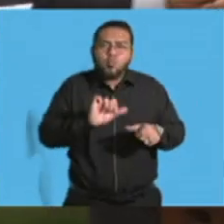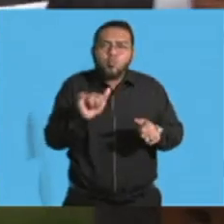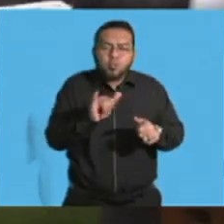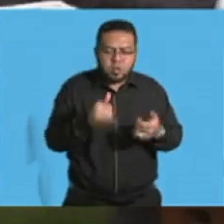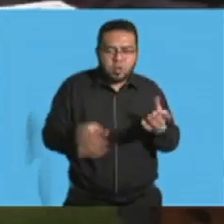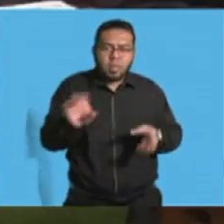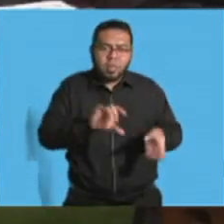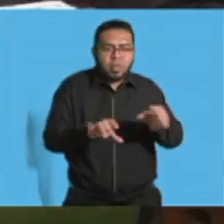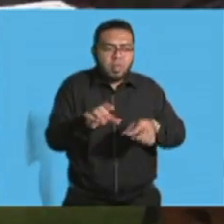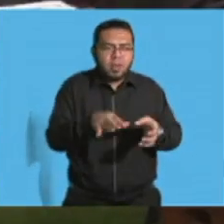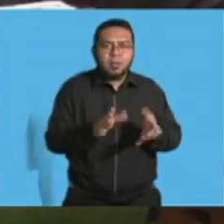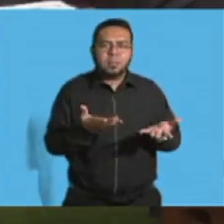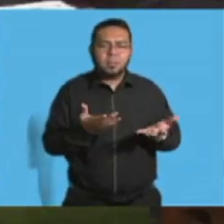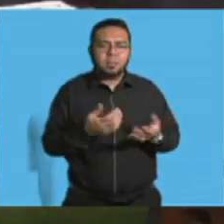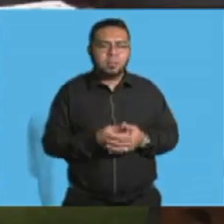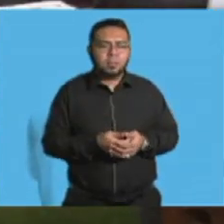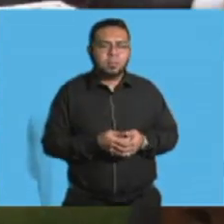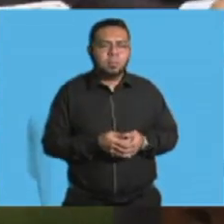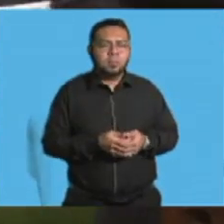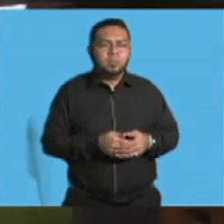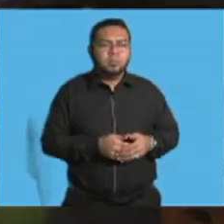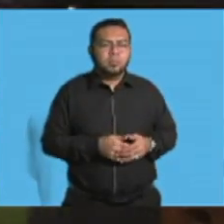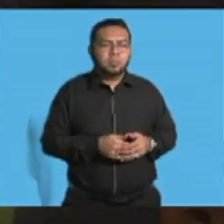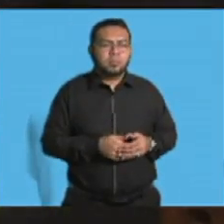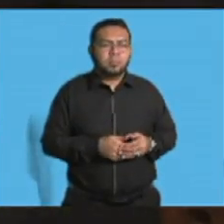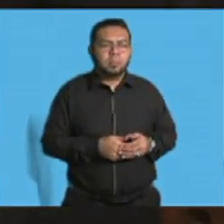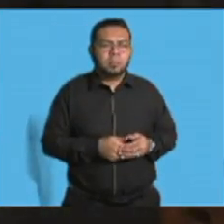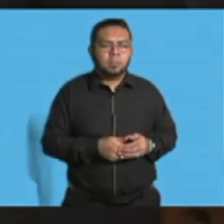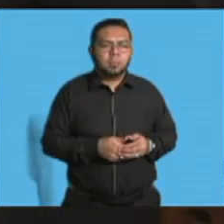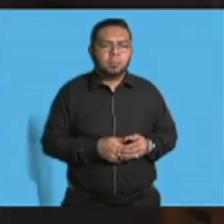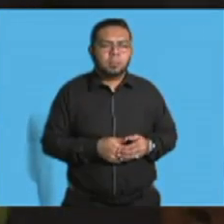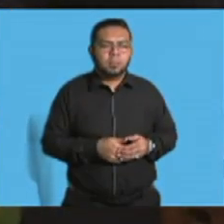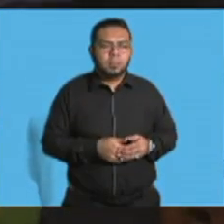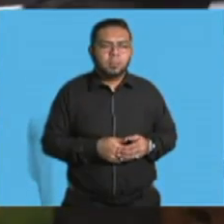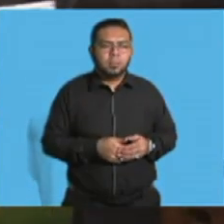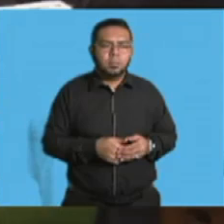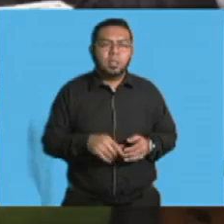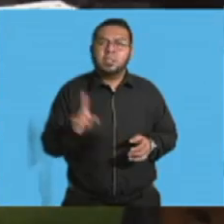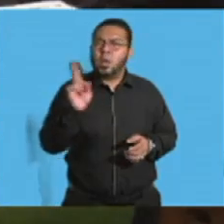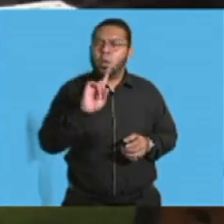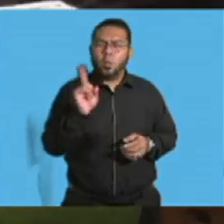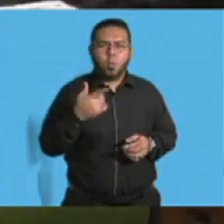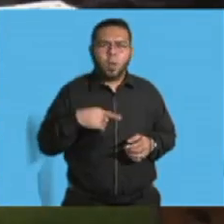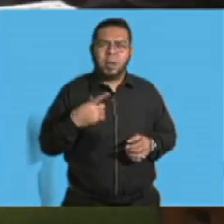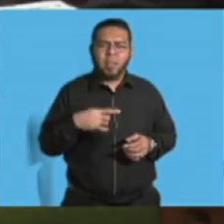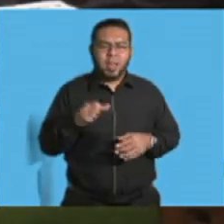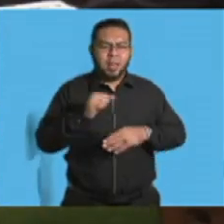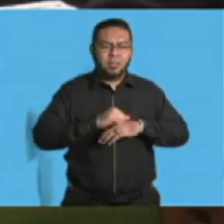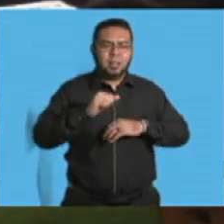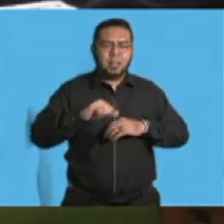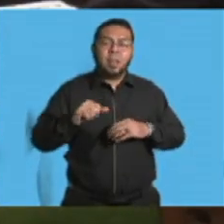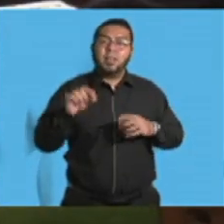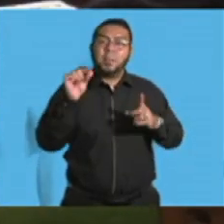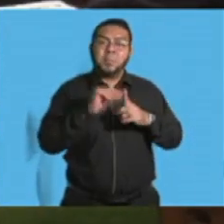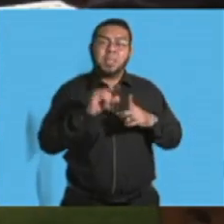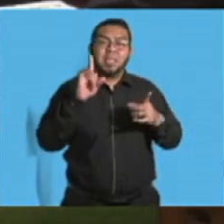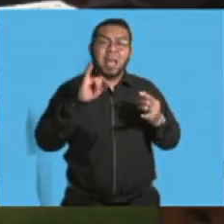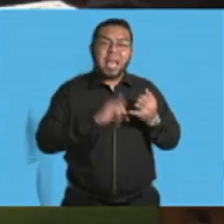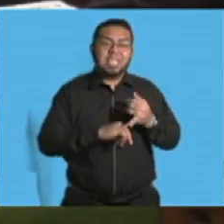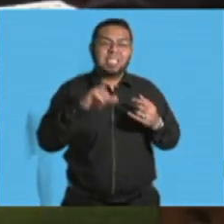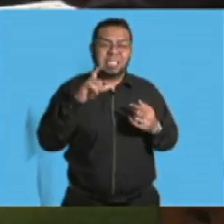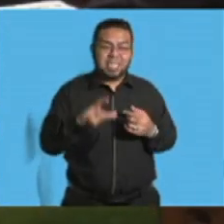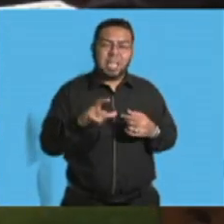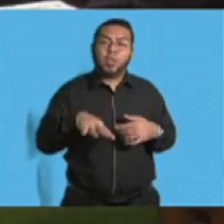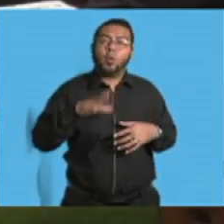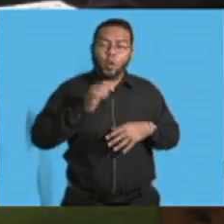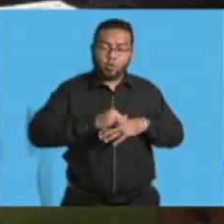which spice you will catch. That's what's happening, Madam Speaker. And Madam Speaker said, why aren't they advertised? The PSC is going to